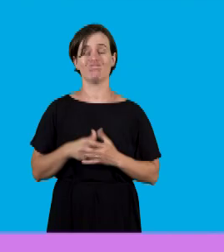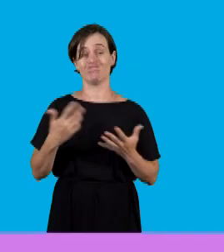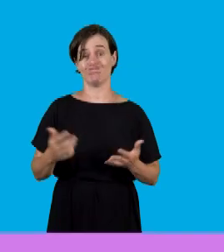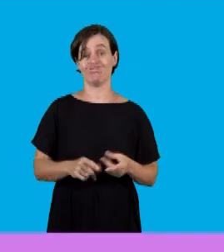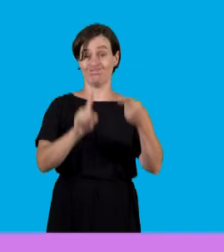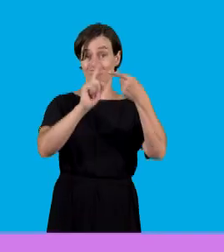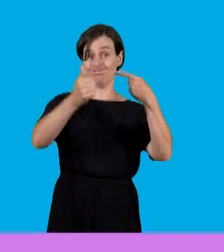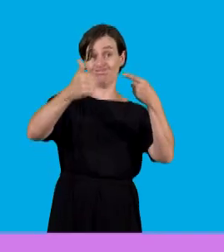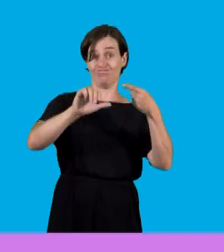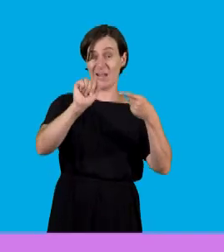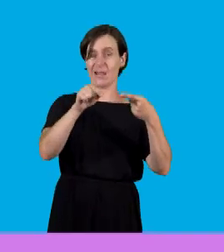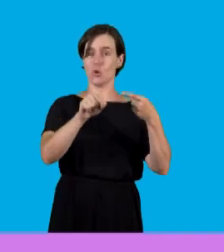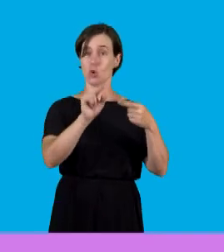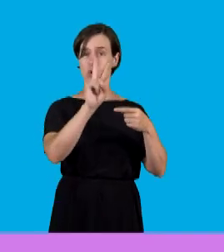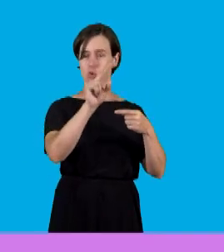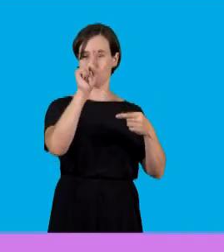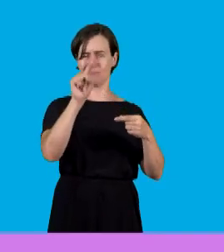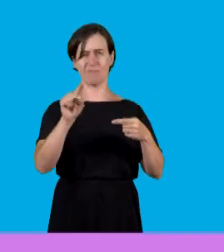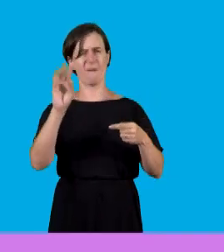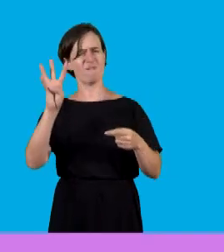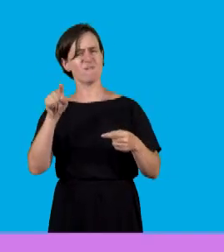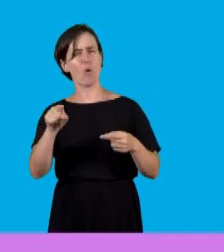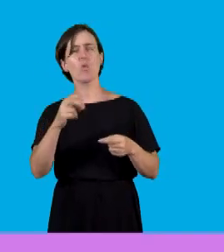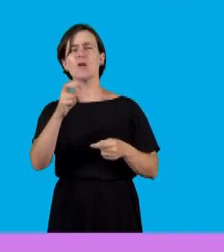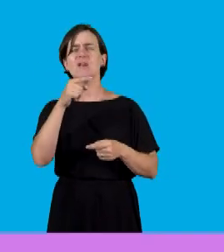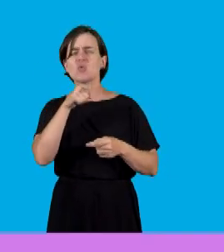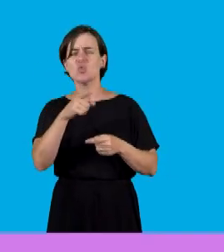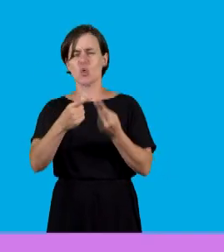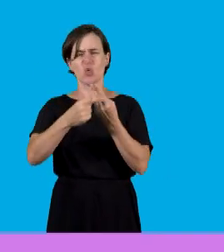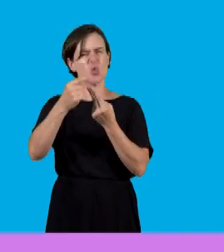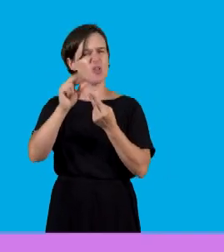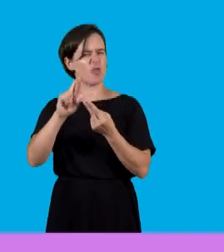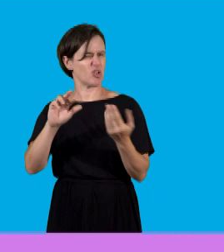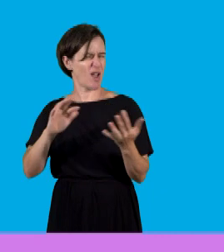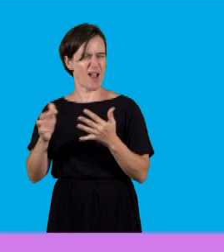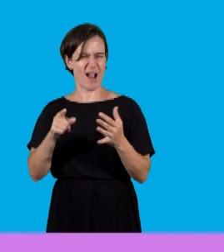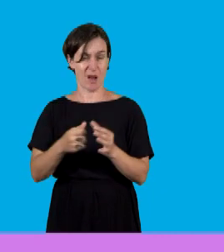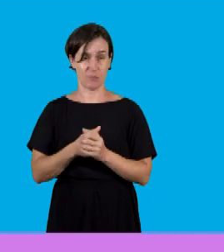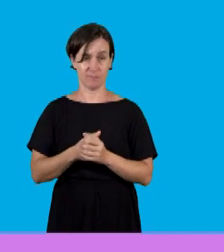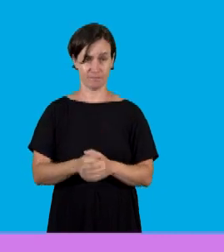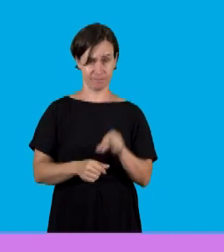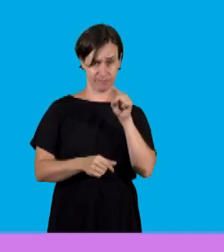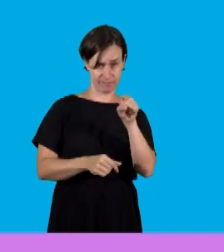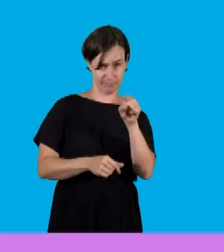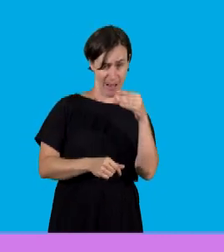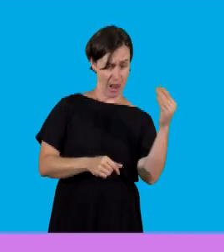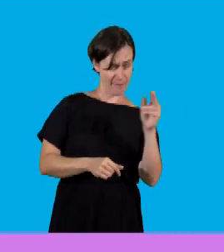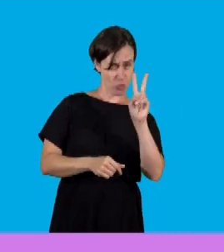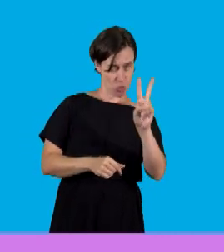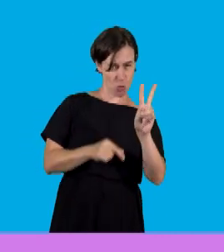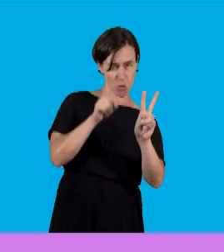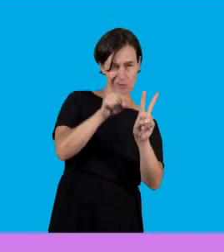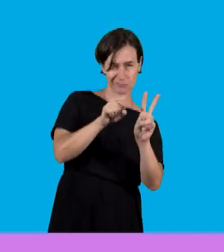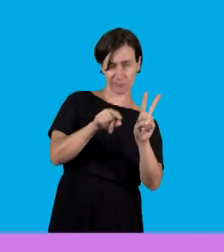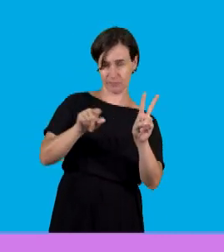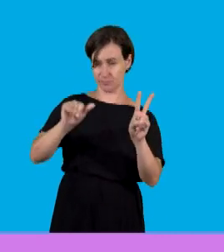express number A, 2:4 as a unit ratio, what do? You first have to check whether does the number on our left-hand